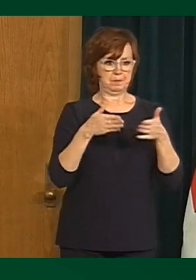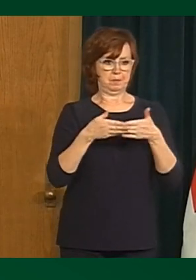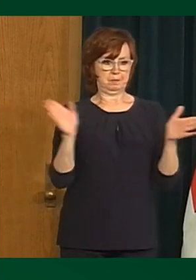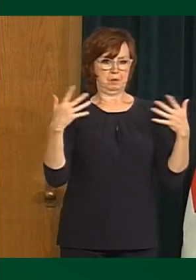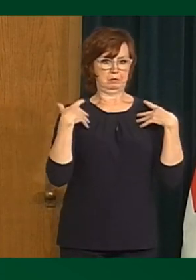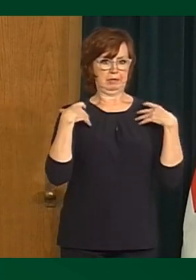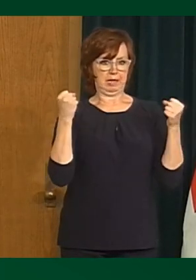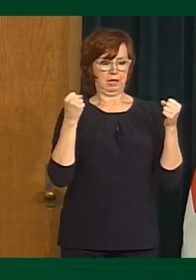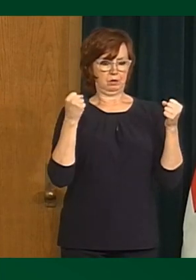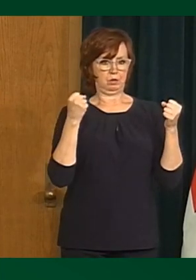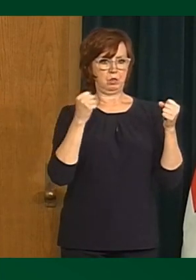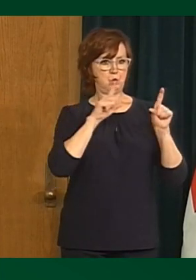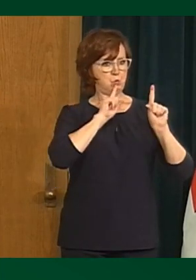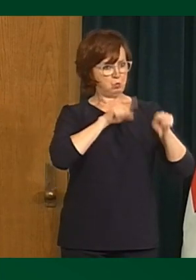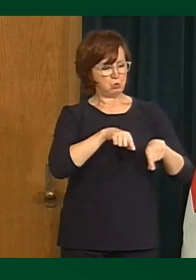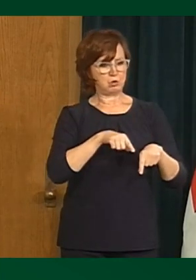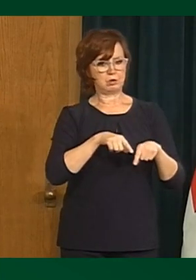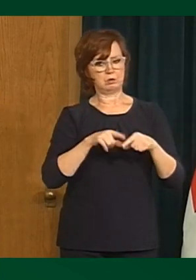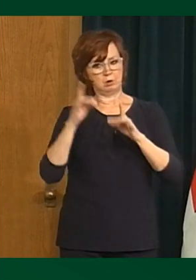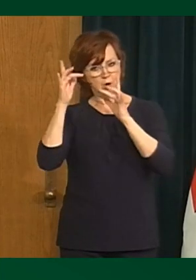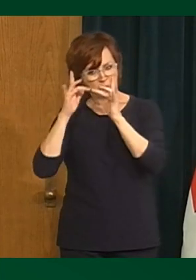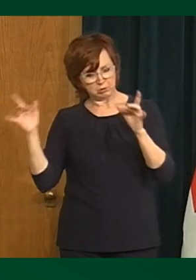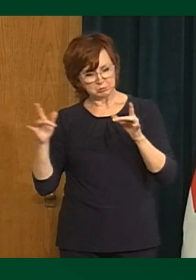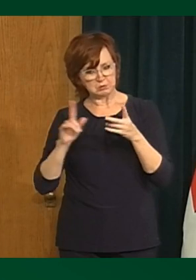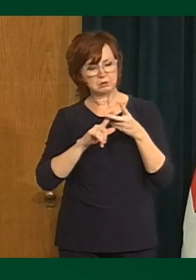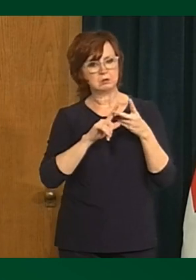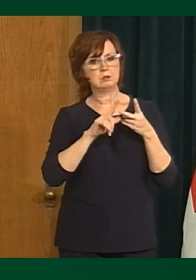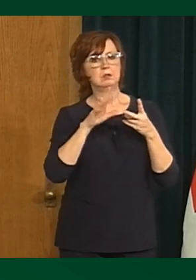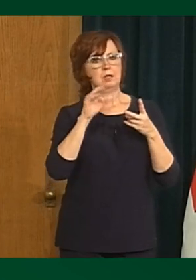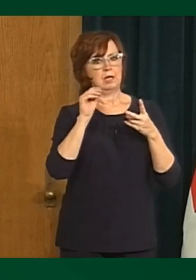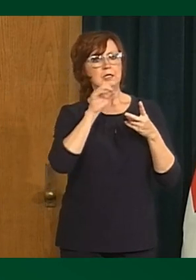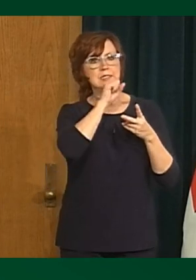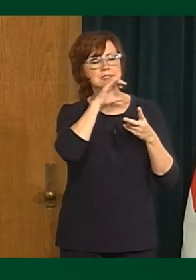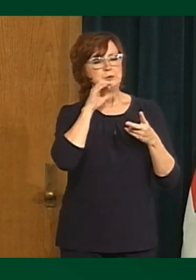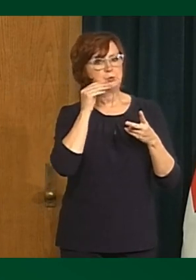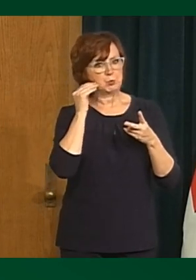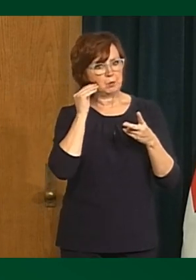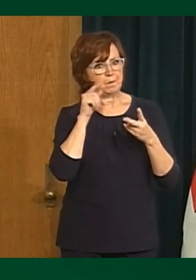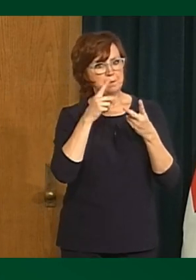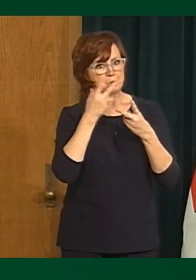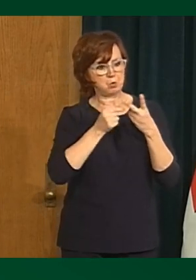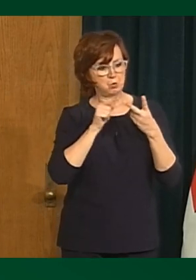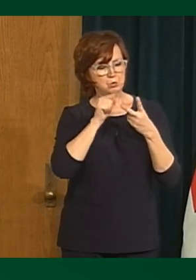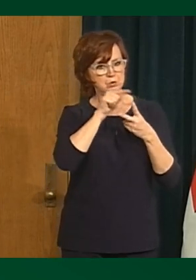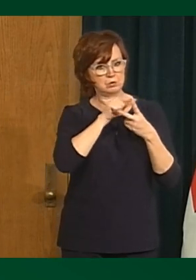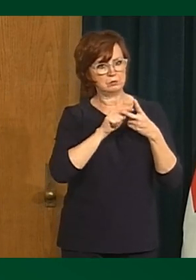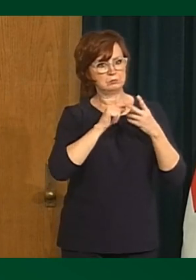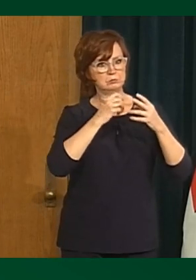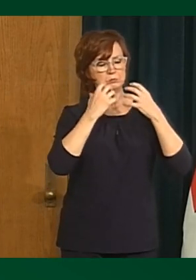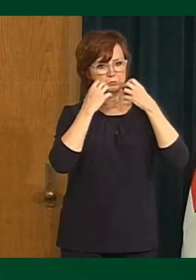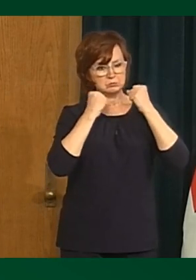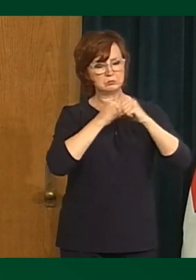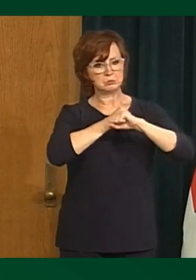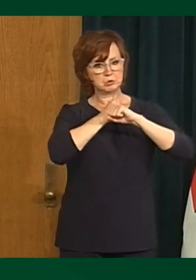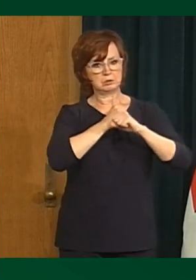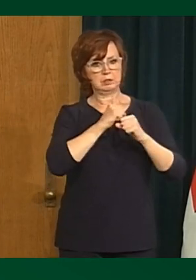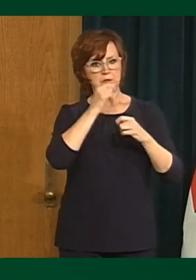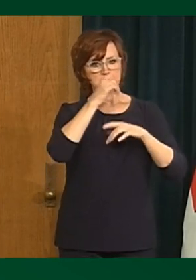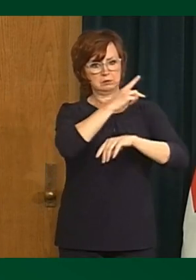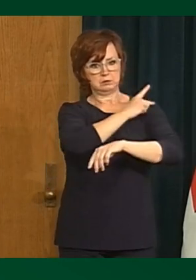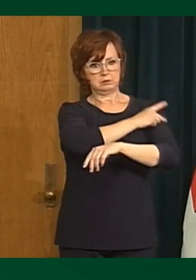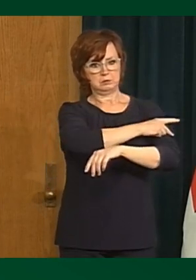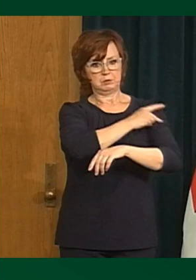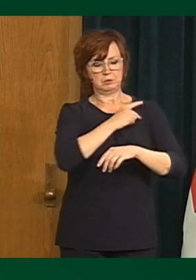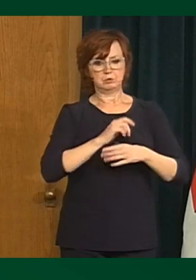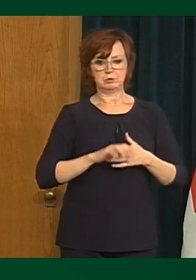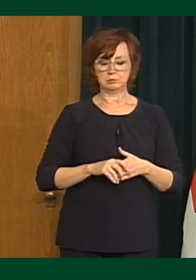just hospitals, but also long-term care, and in particular for long-term care and hospitalized patients, it was done to protect those patients. Today, I was